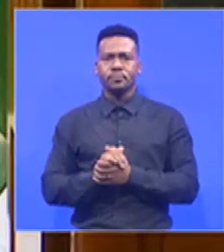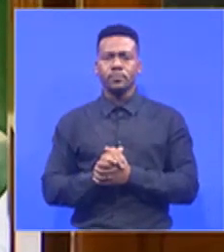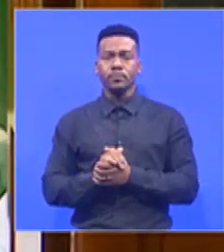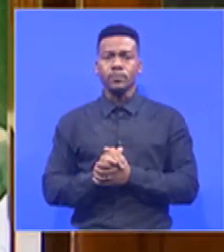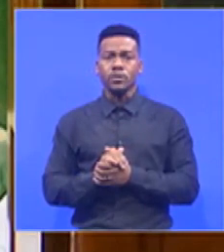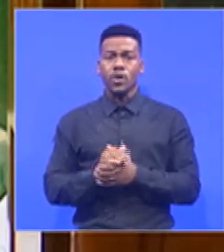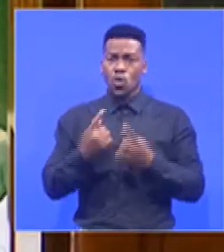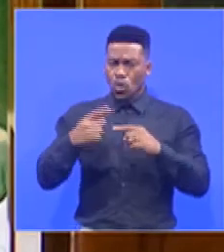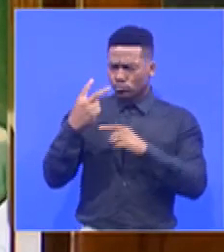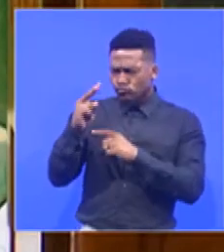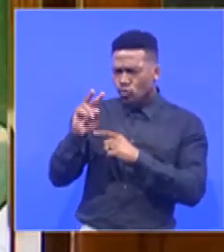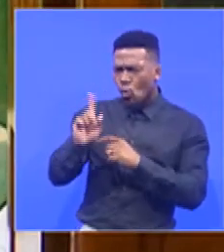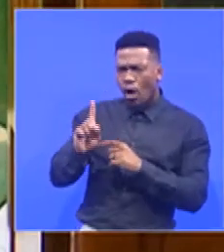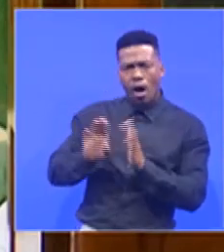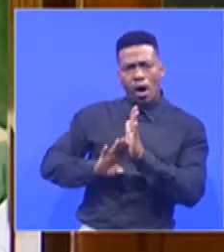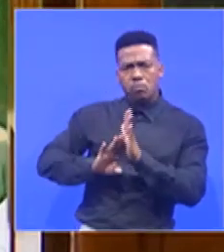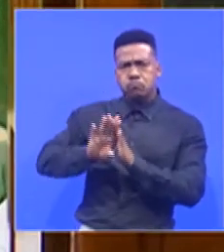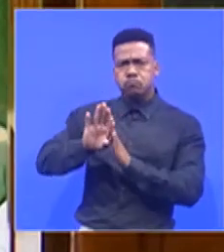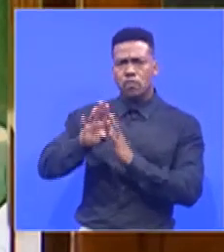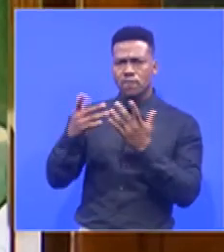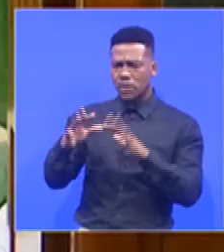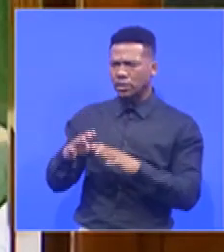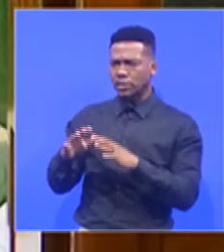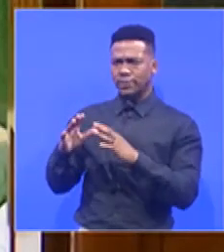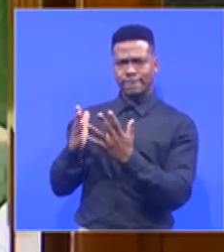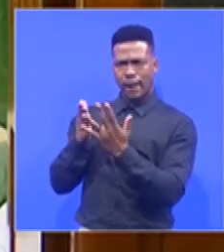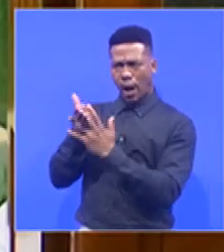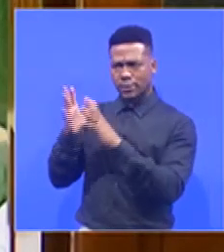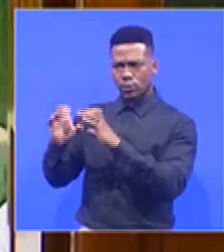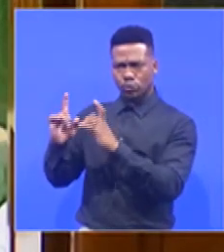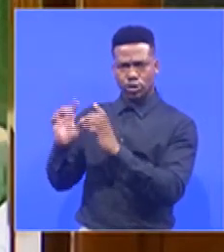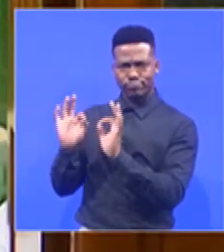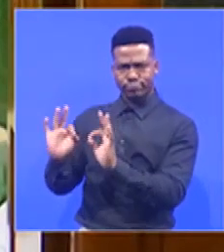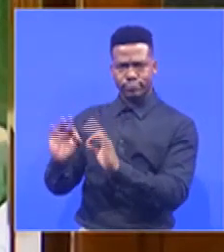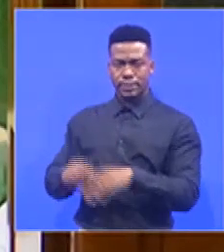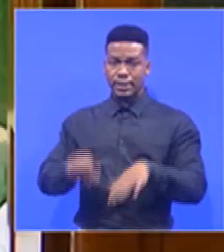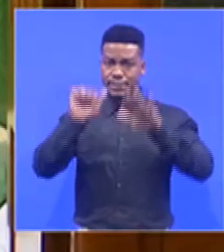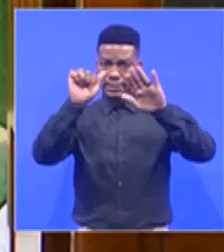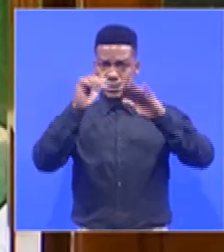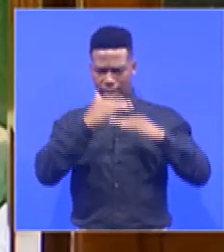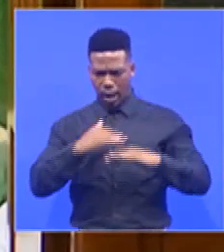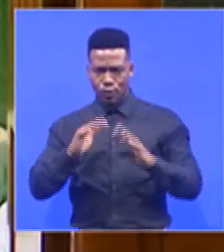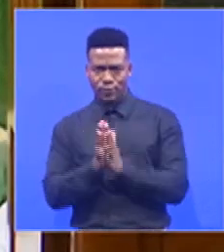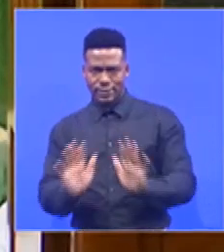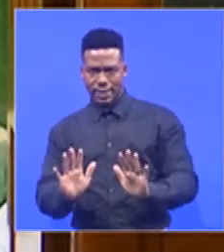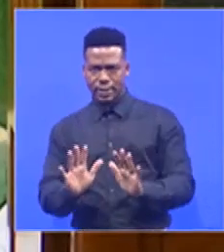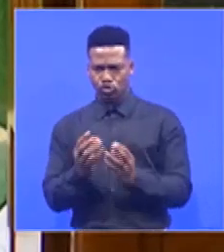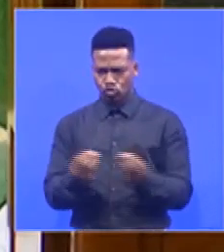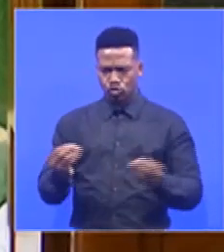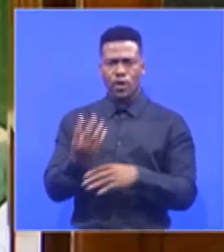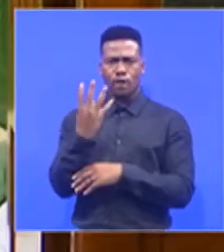have seen improvements in access to education, with 6 out of 10 children aged